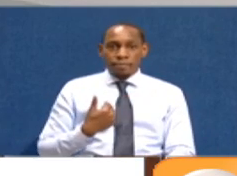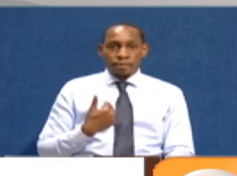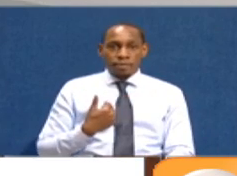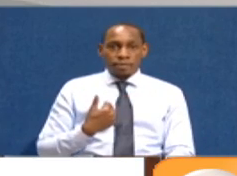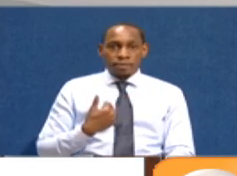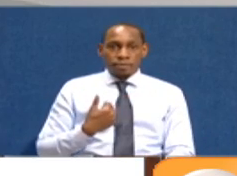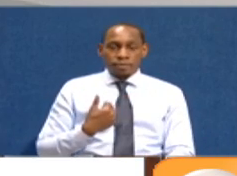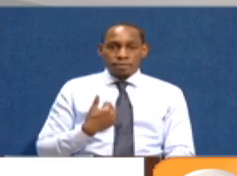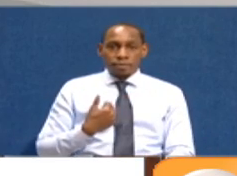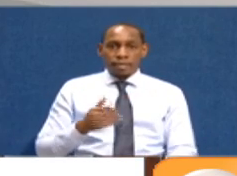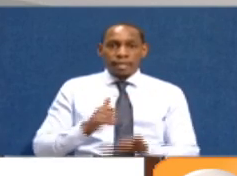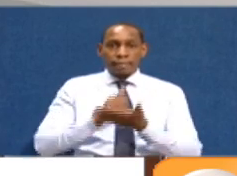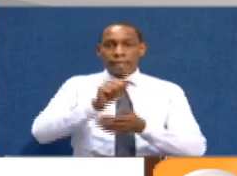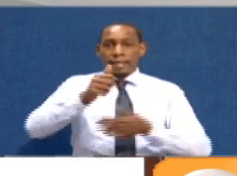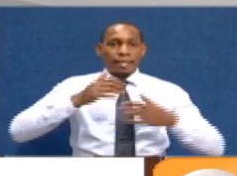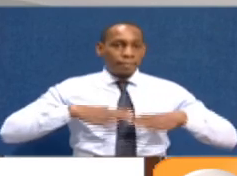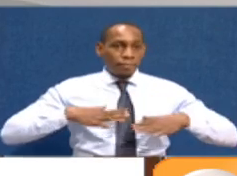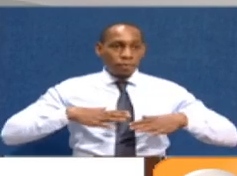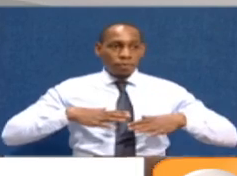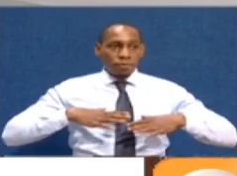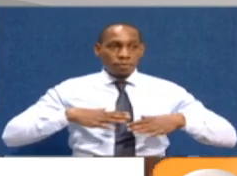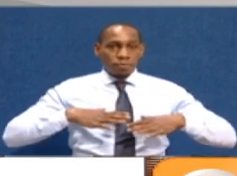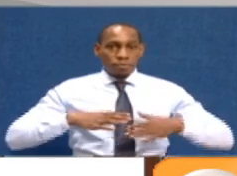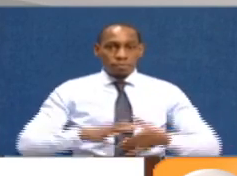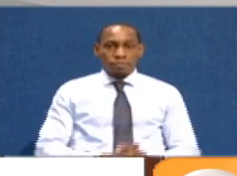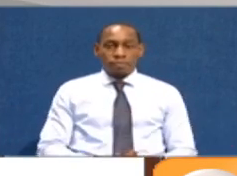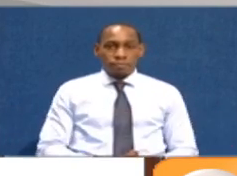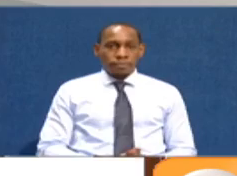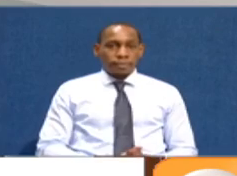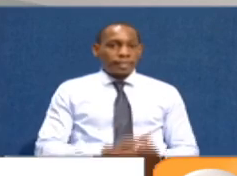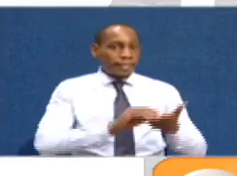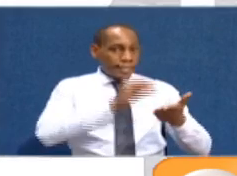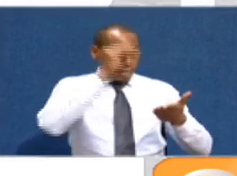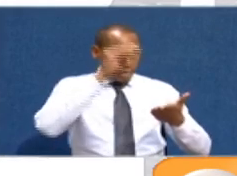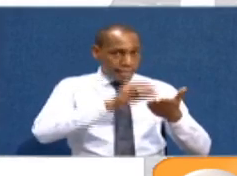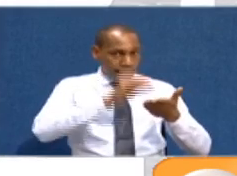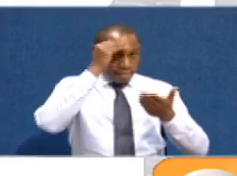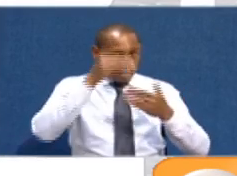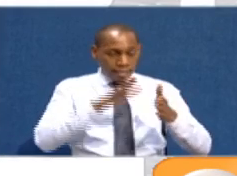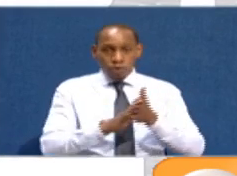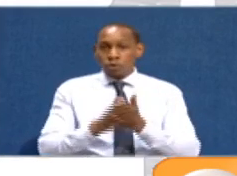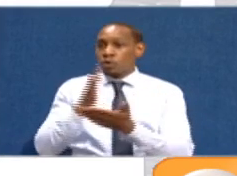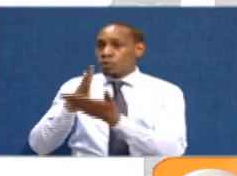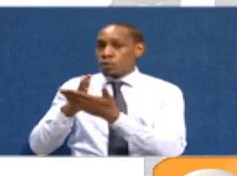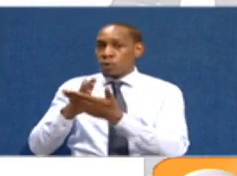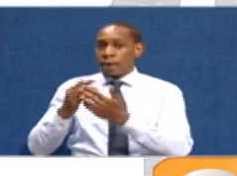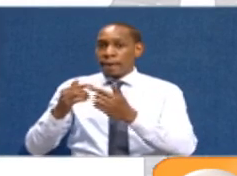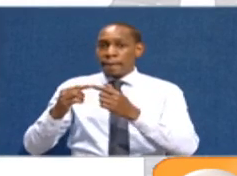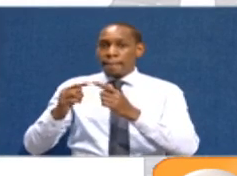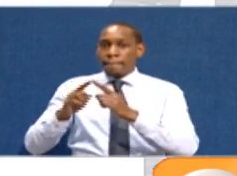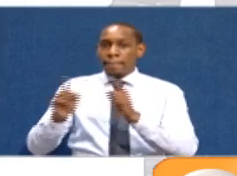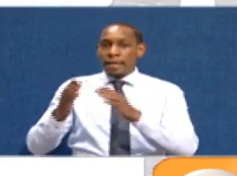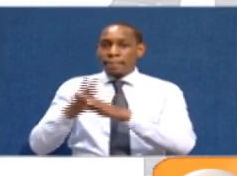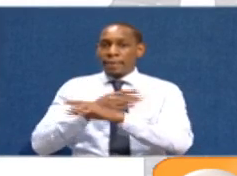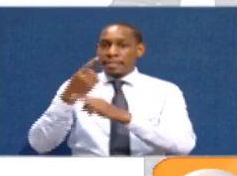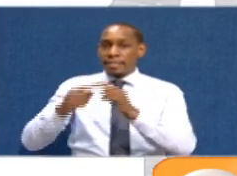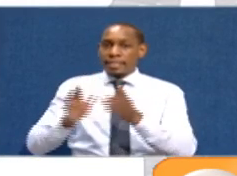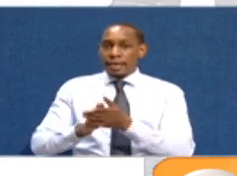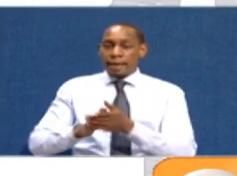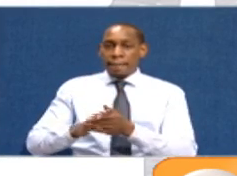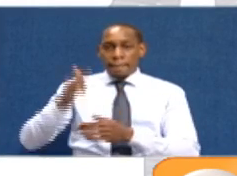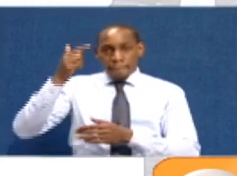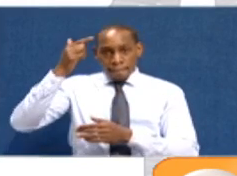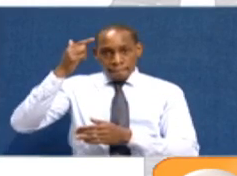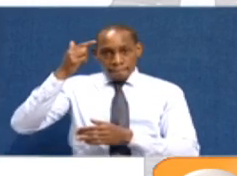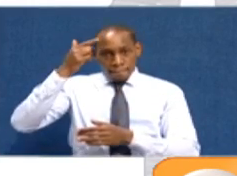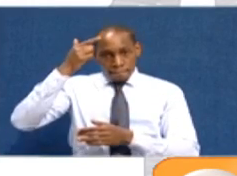a blessing for other people. There's a learning curve. Yeah. Sure. But last year, with the Black Lives Matter and the George Floyd absolutely. And all that